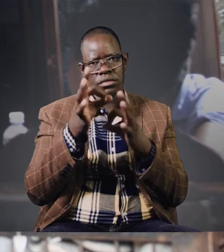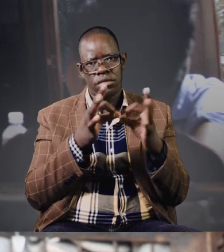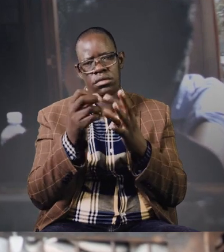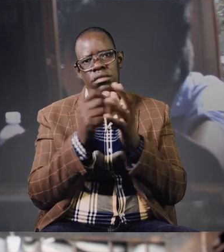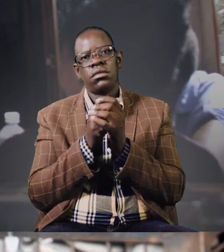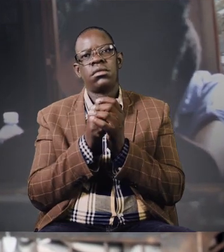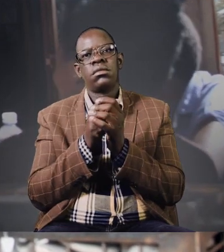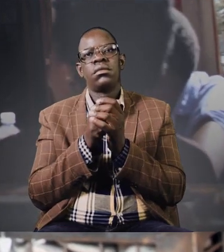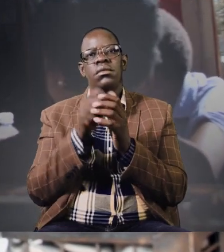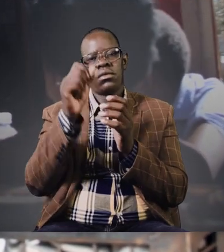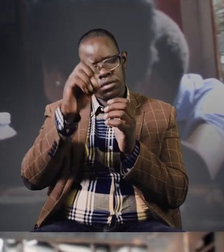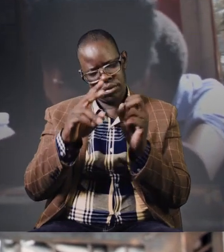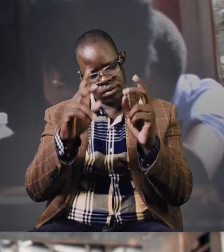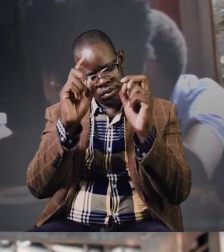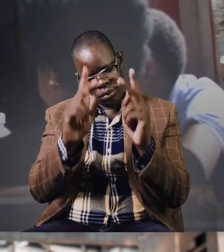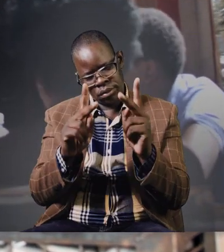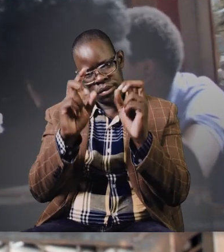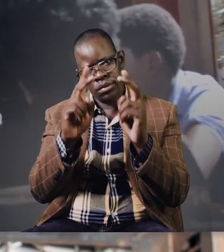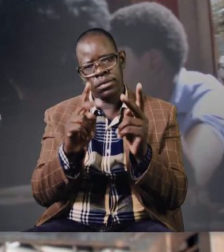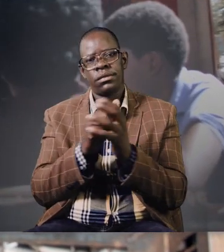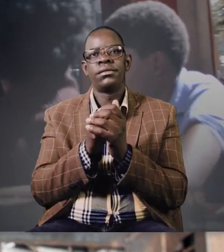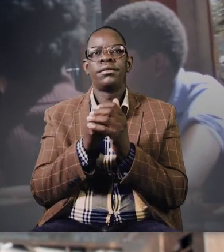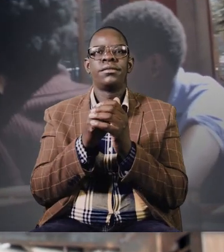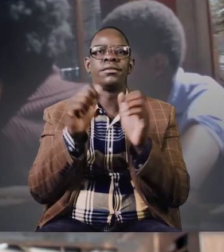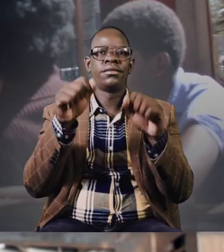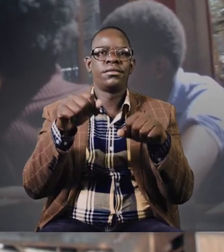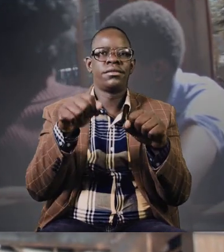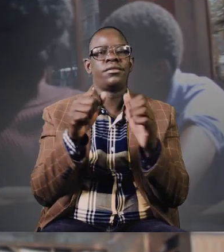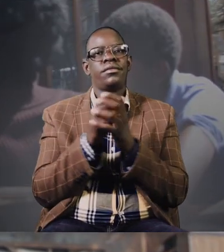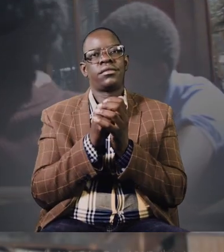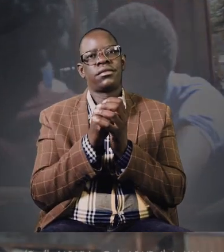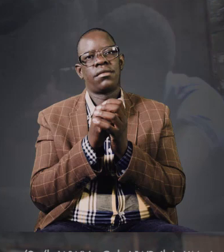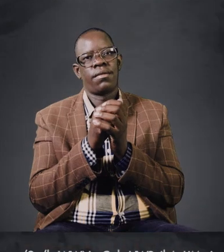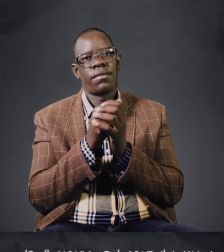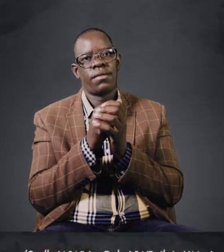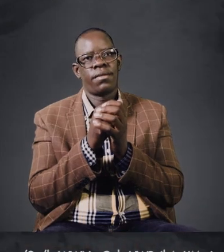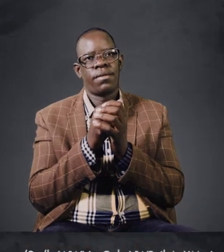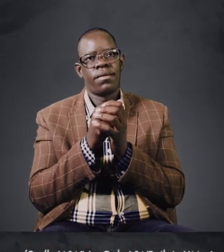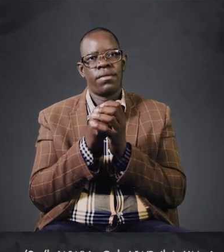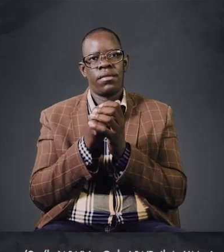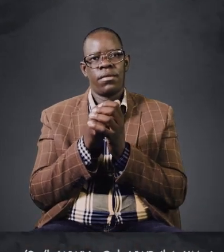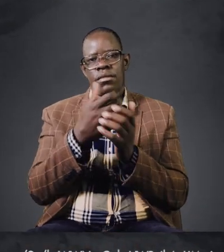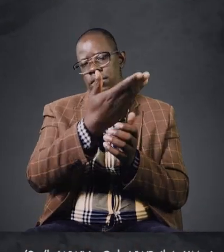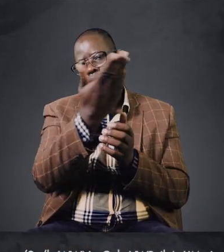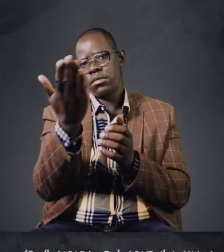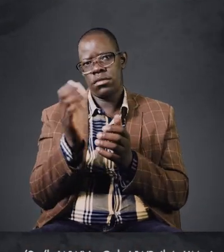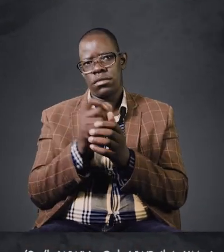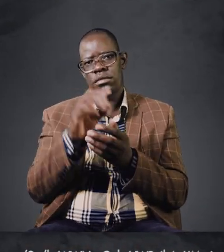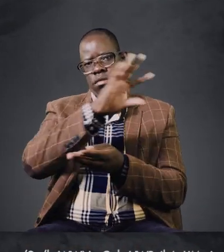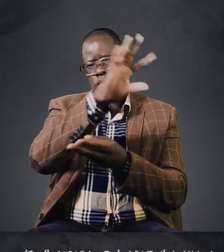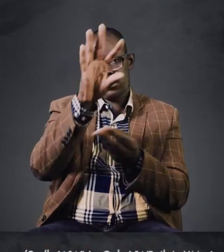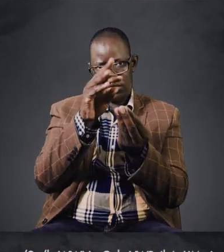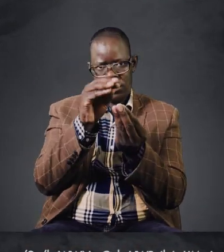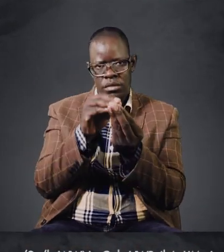today, right? Yeah. You should tell her. Yeah. You should tell her. Definitely. Viewers, let's